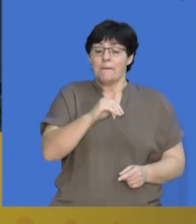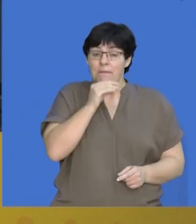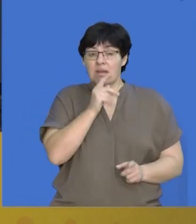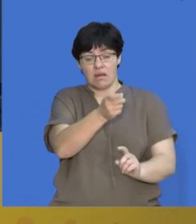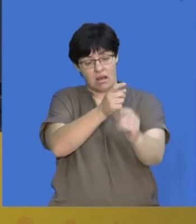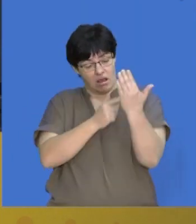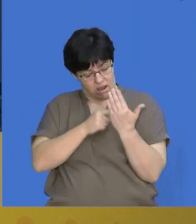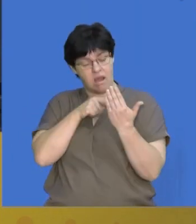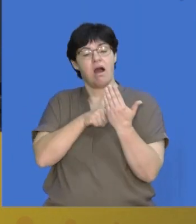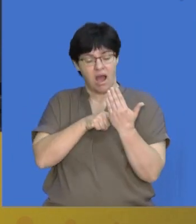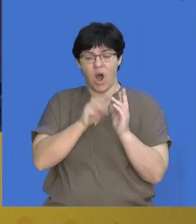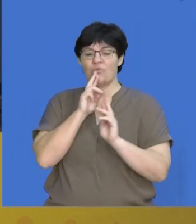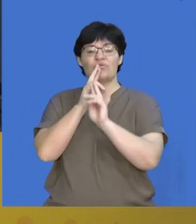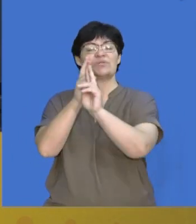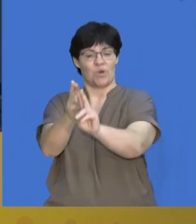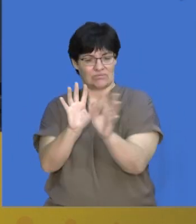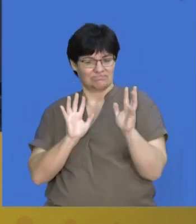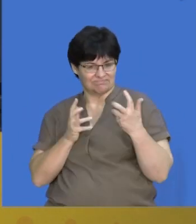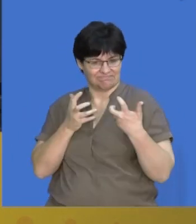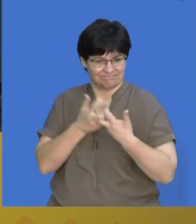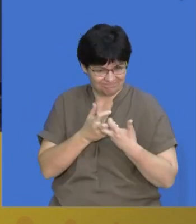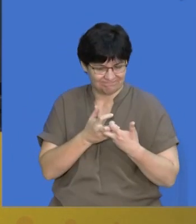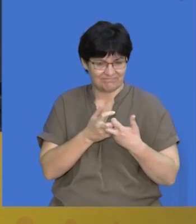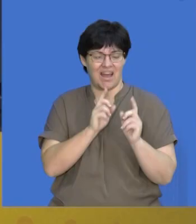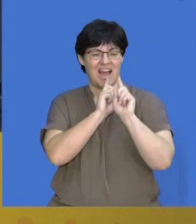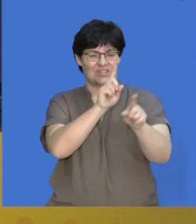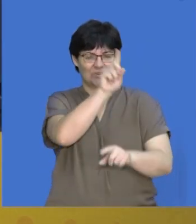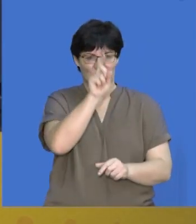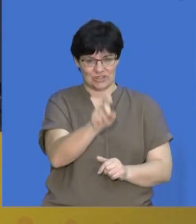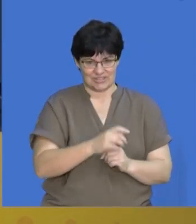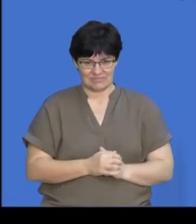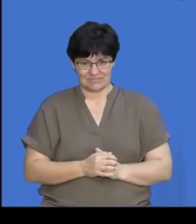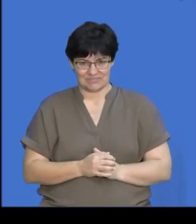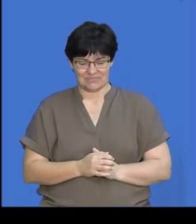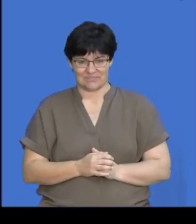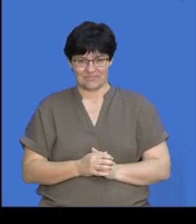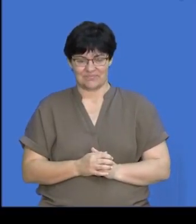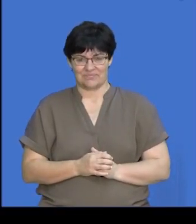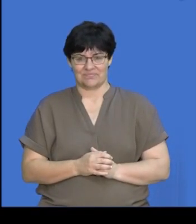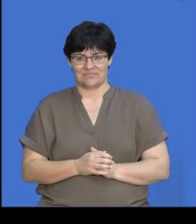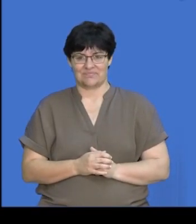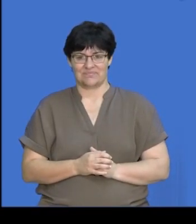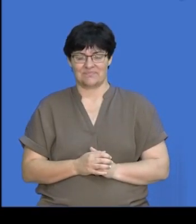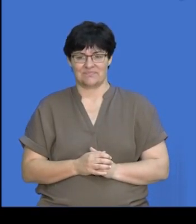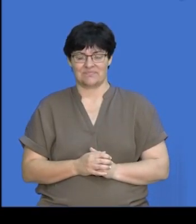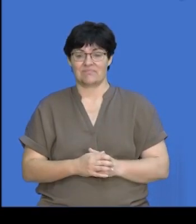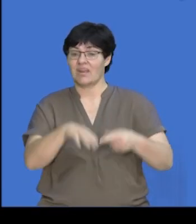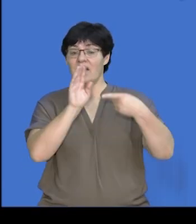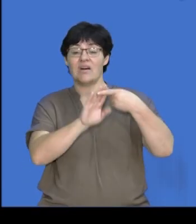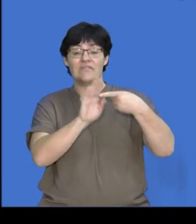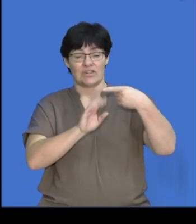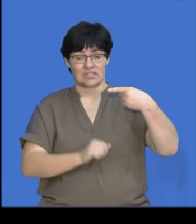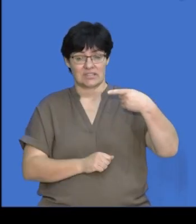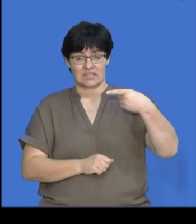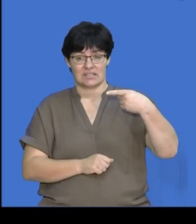are more designed to answer the question. Great, let's move on. The first question that